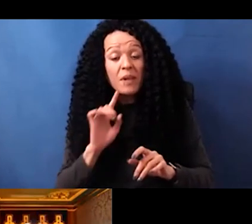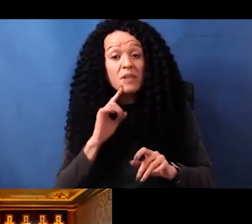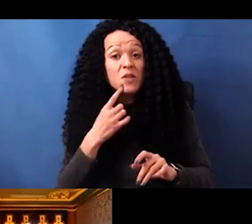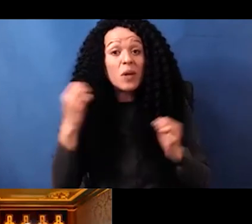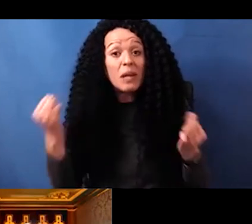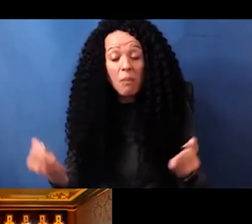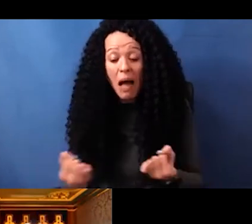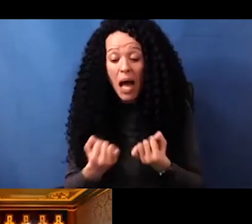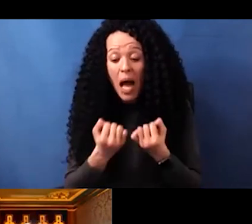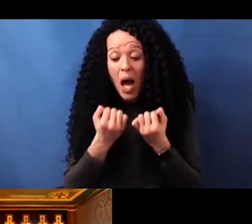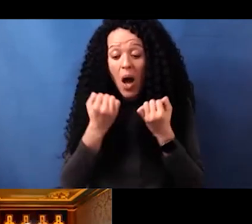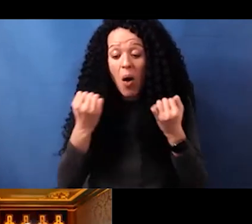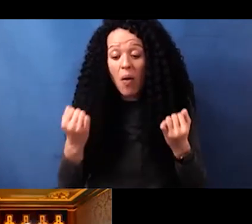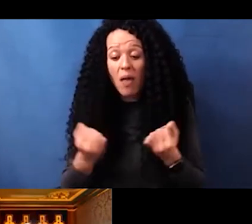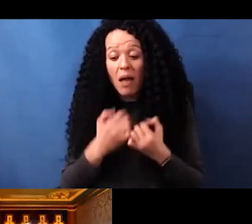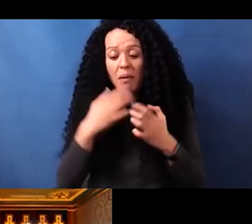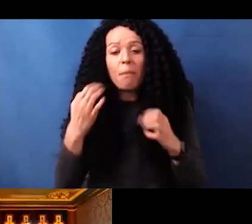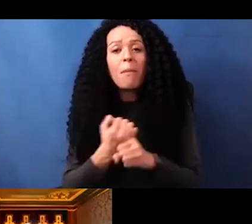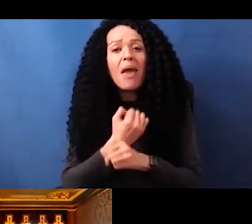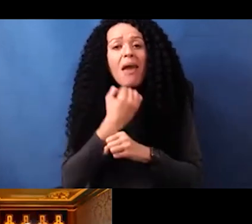sweet power that